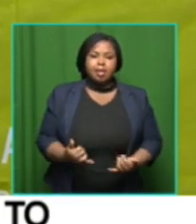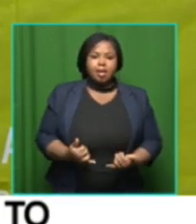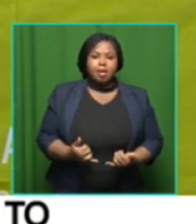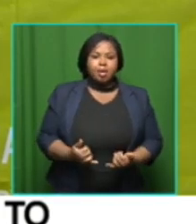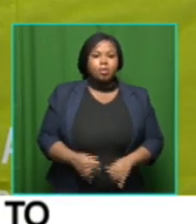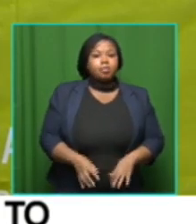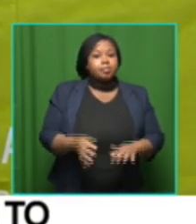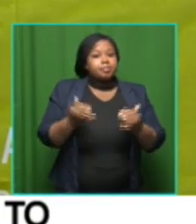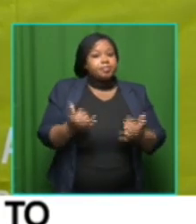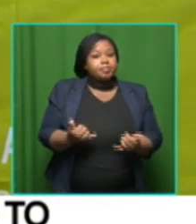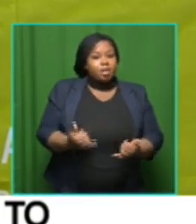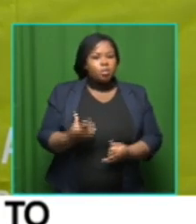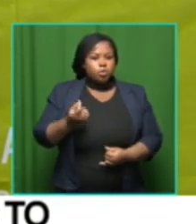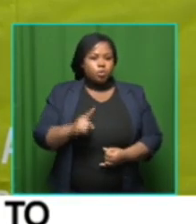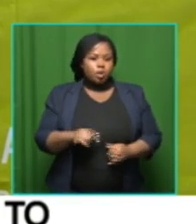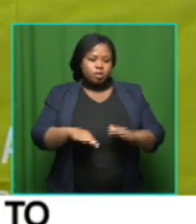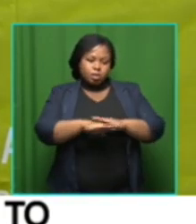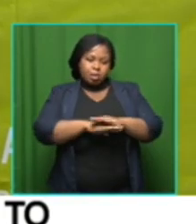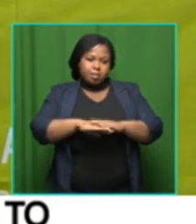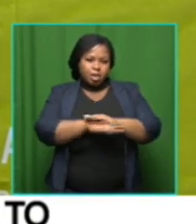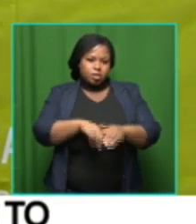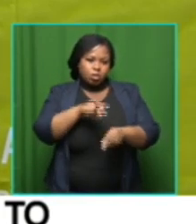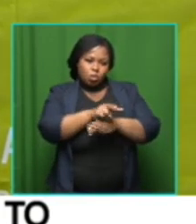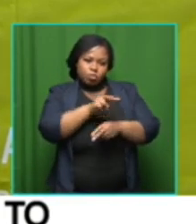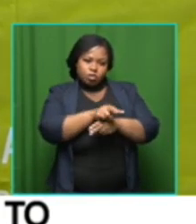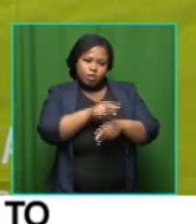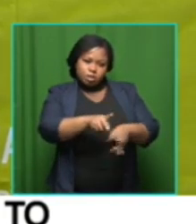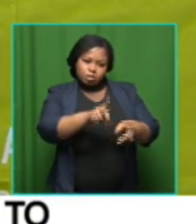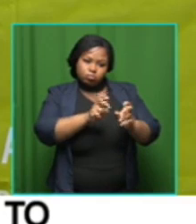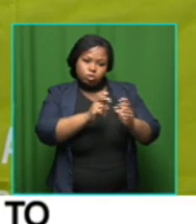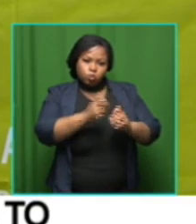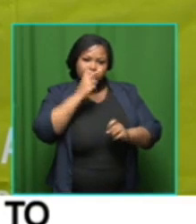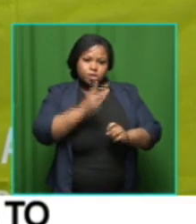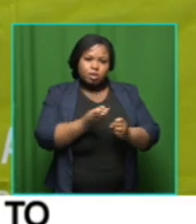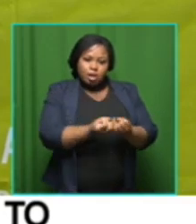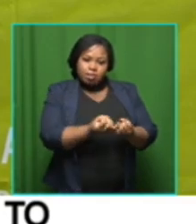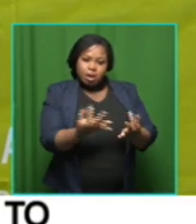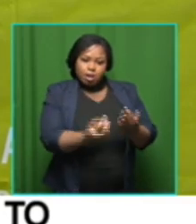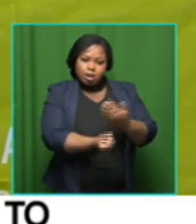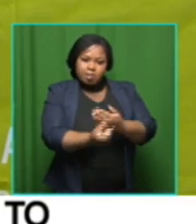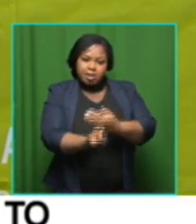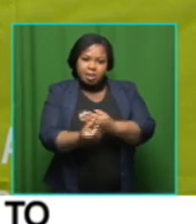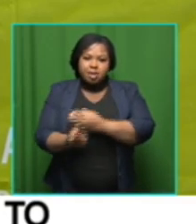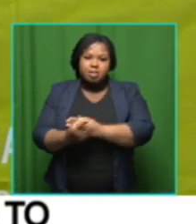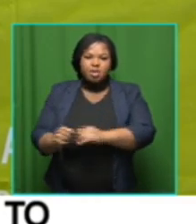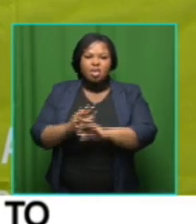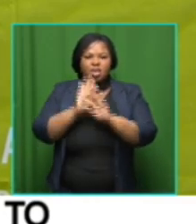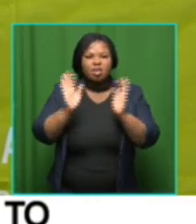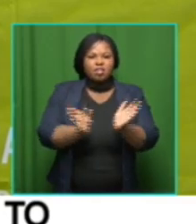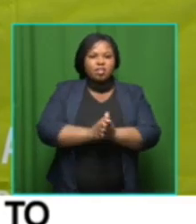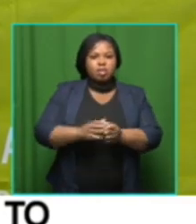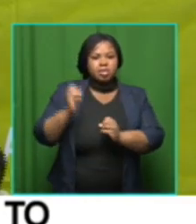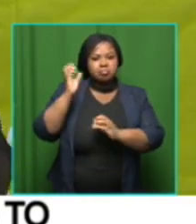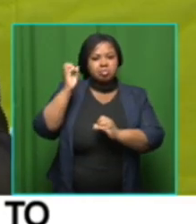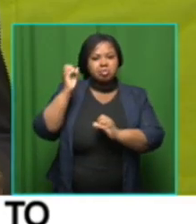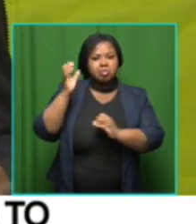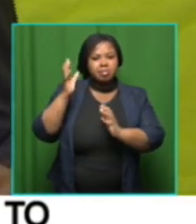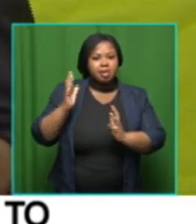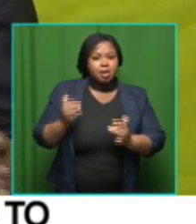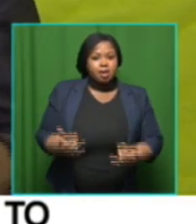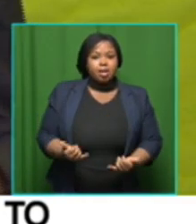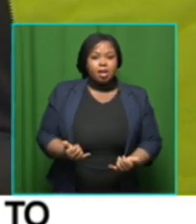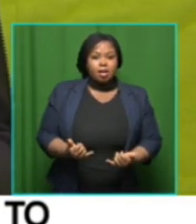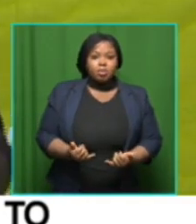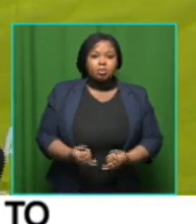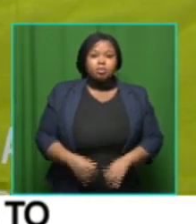we're using basic observations in terms of what we see as a trend. So this, what I've just shared with you, is not all what you